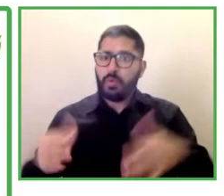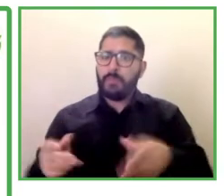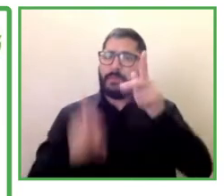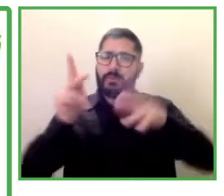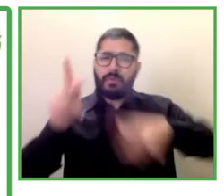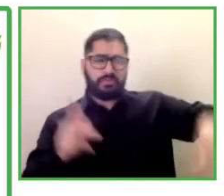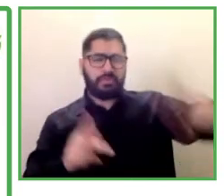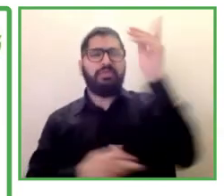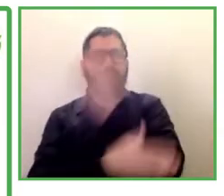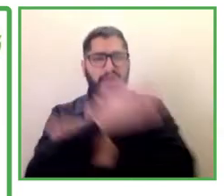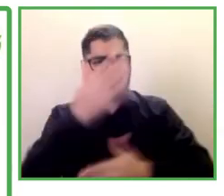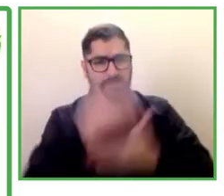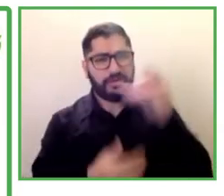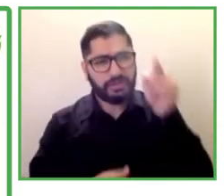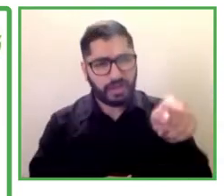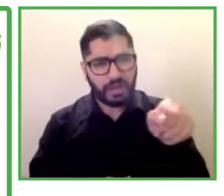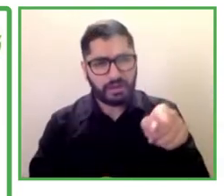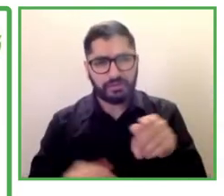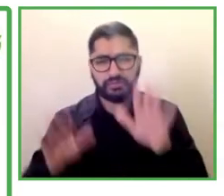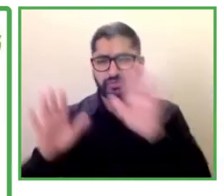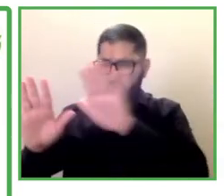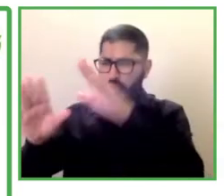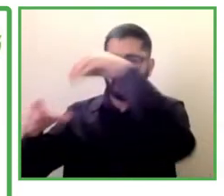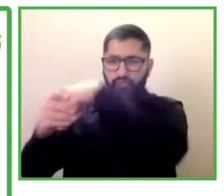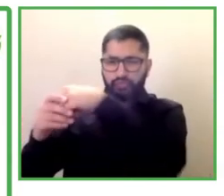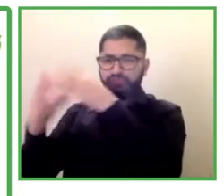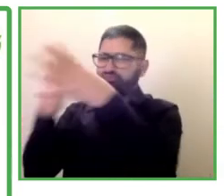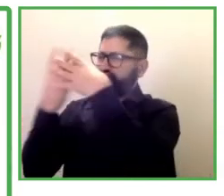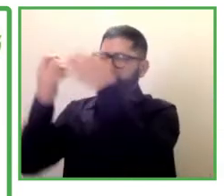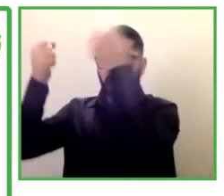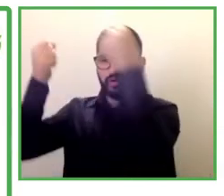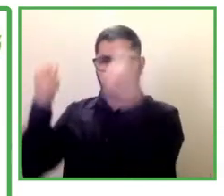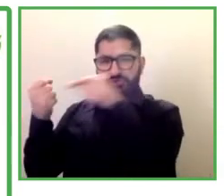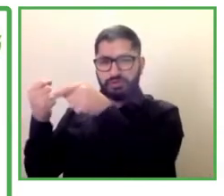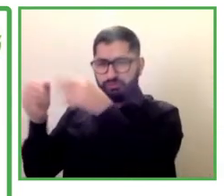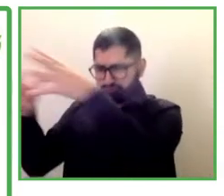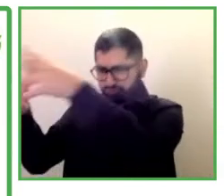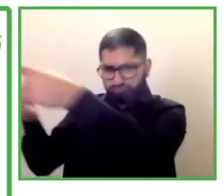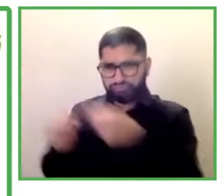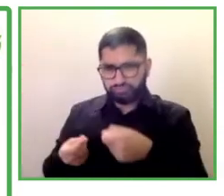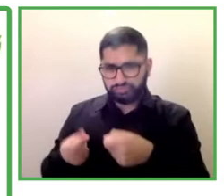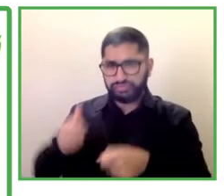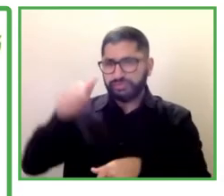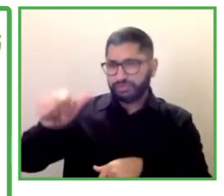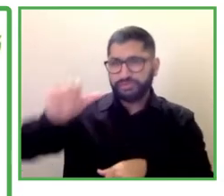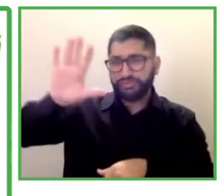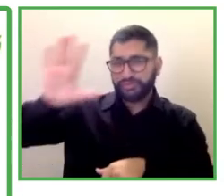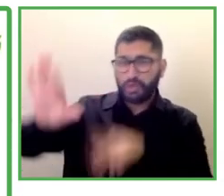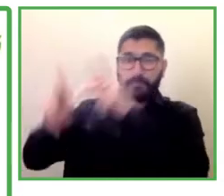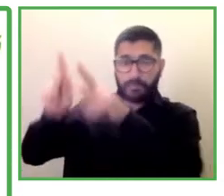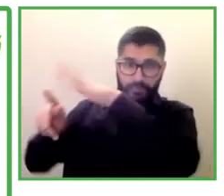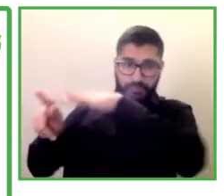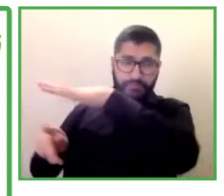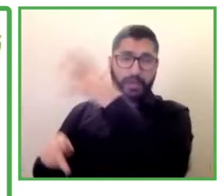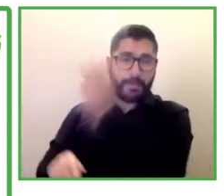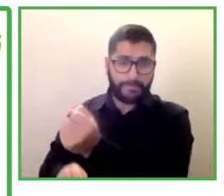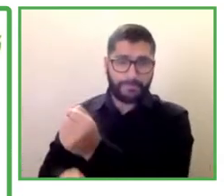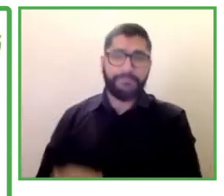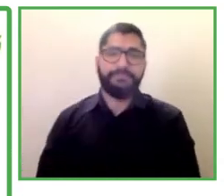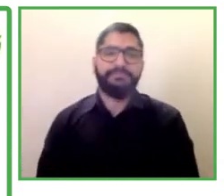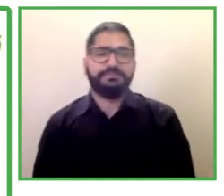there in the institution, there are 65 people, mentally disabled people. And of